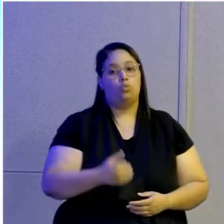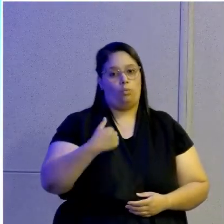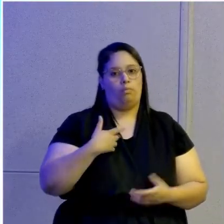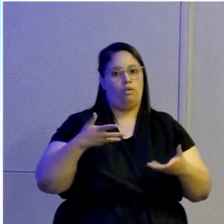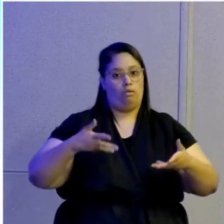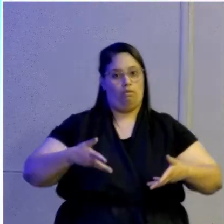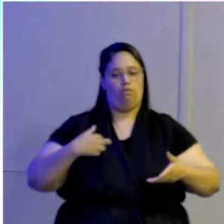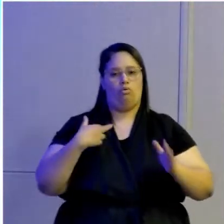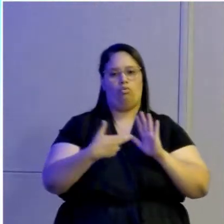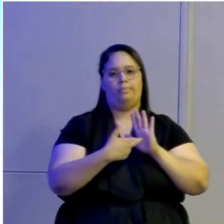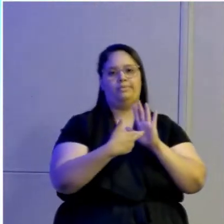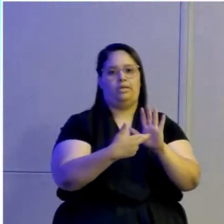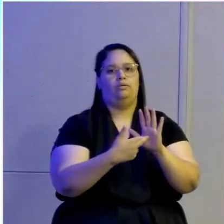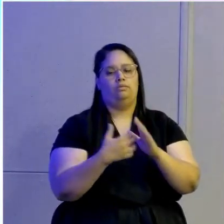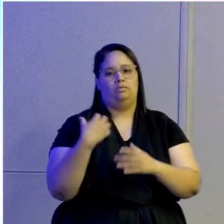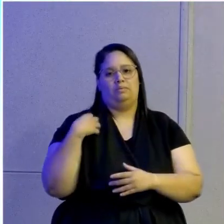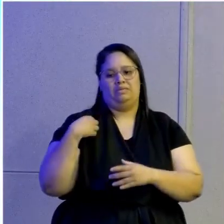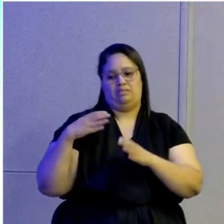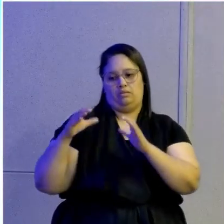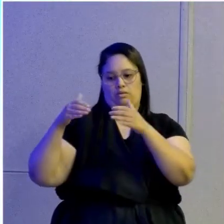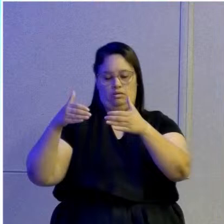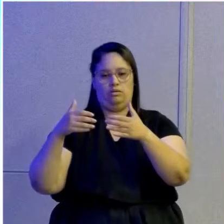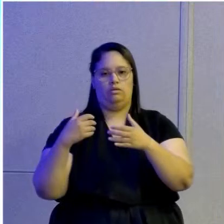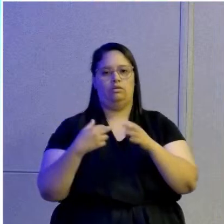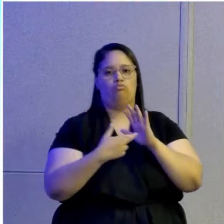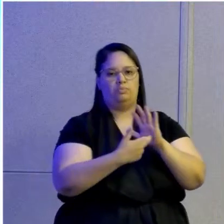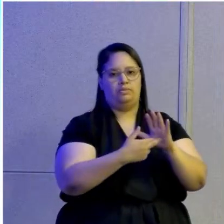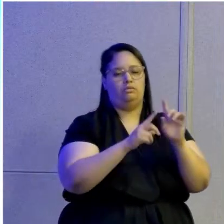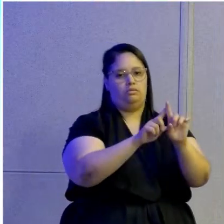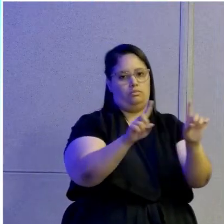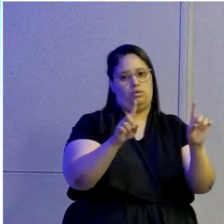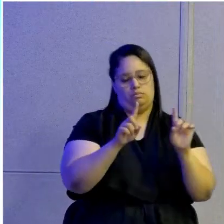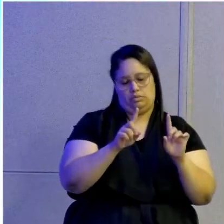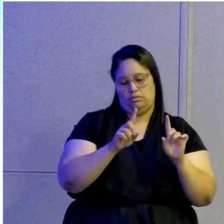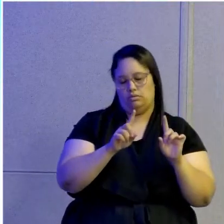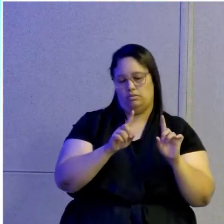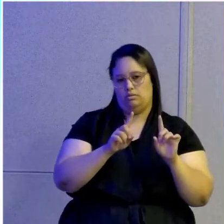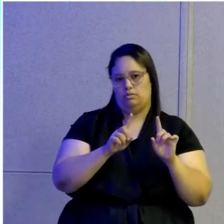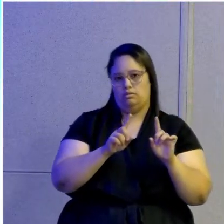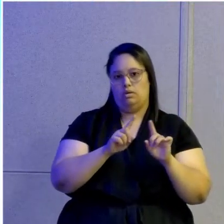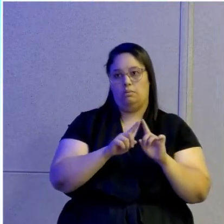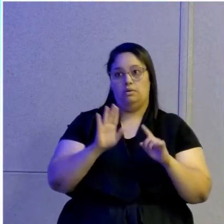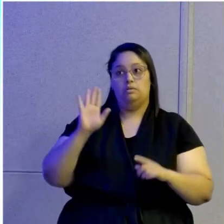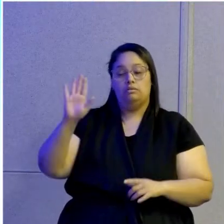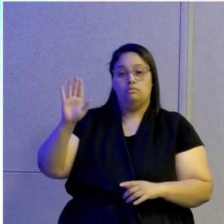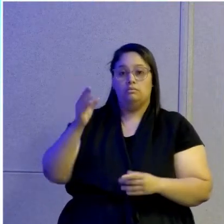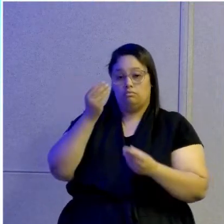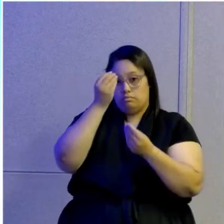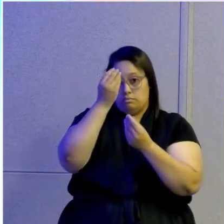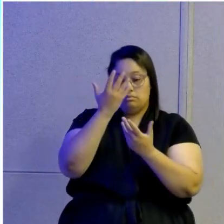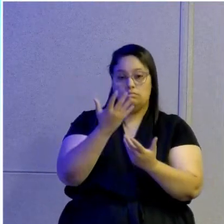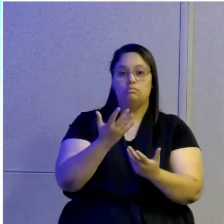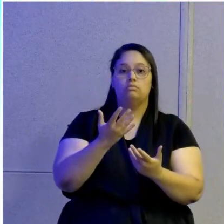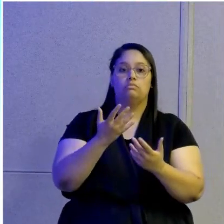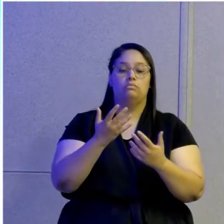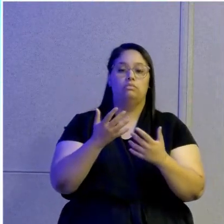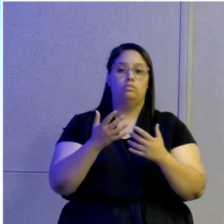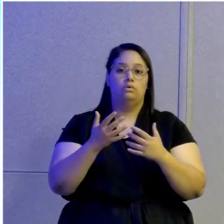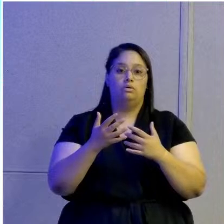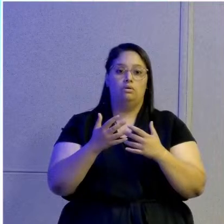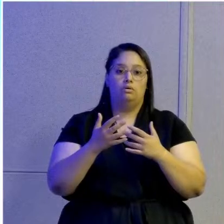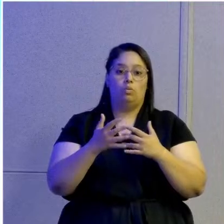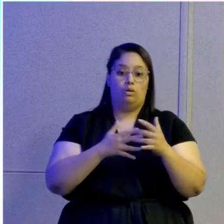representing the ministry, representing the department. But he said, in whatever